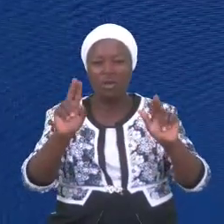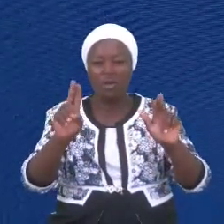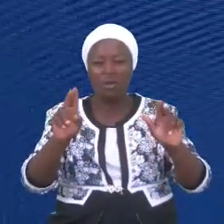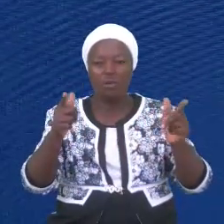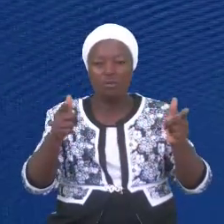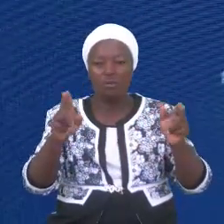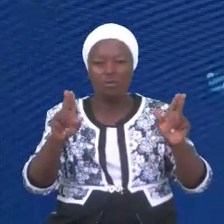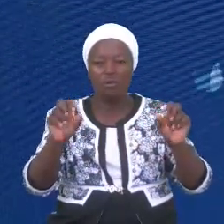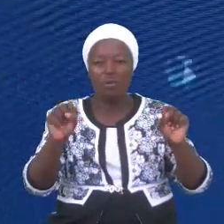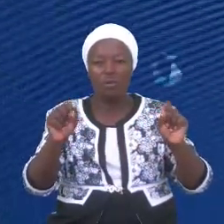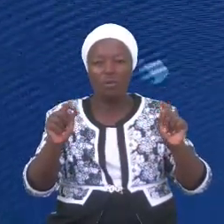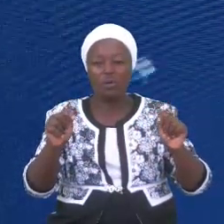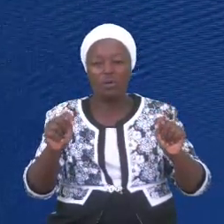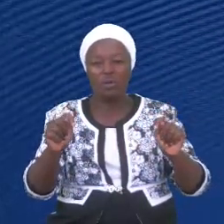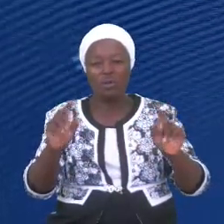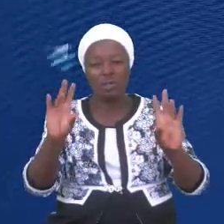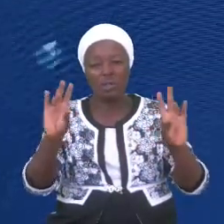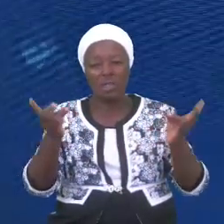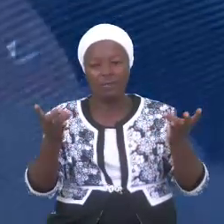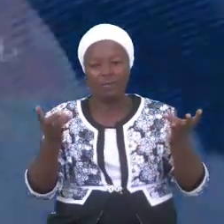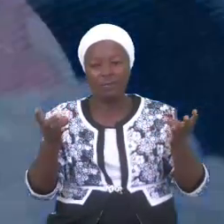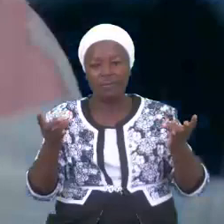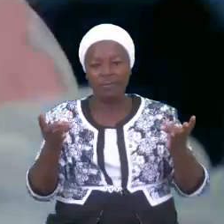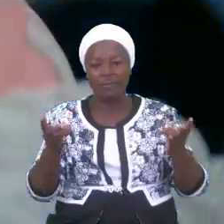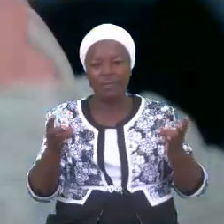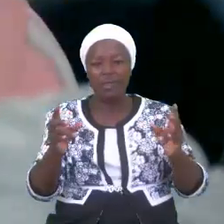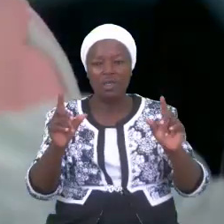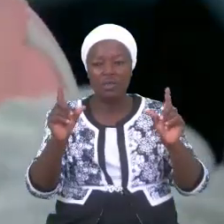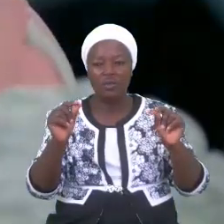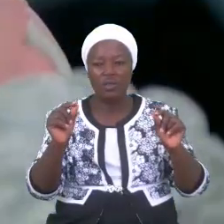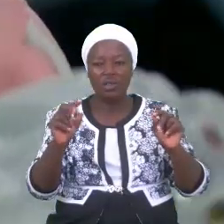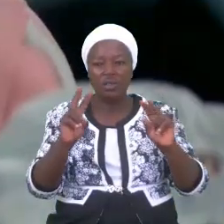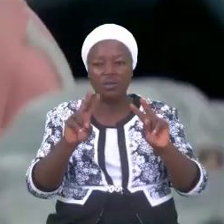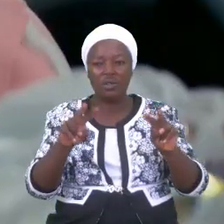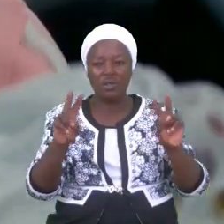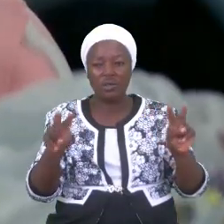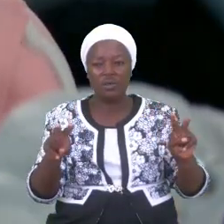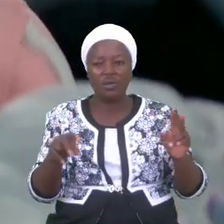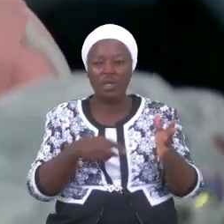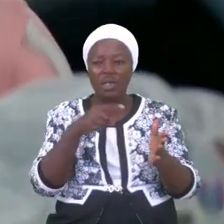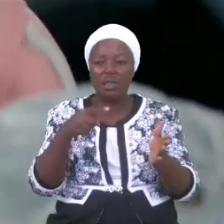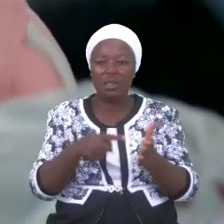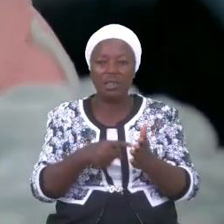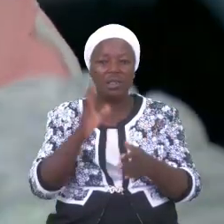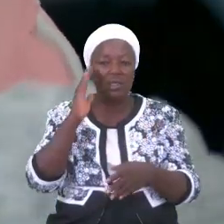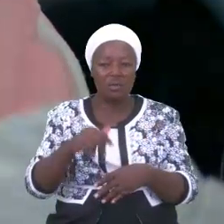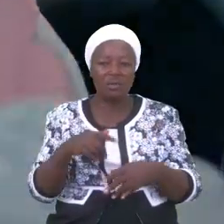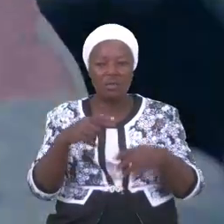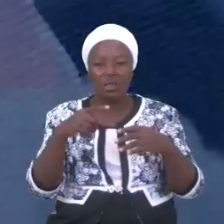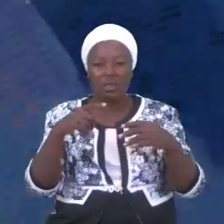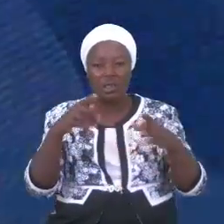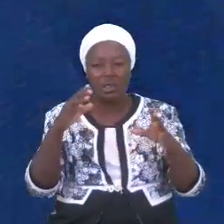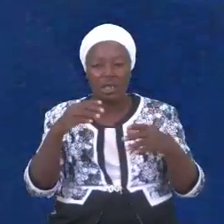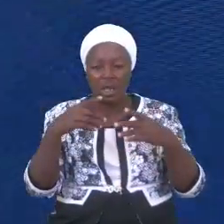7, 2022. This will take place at various group